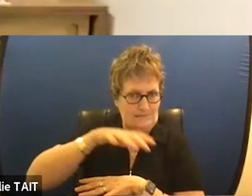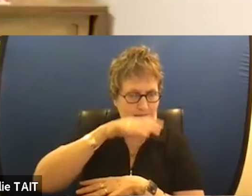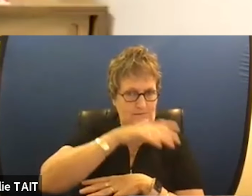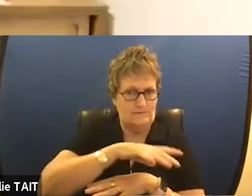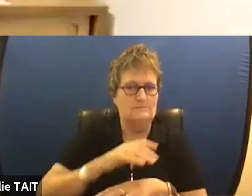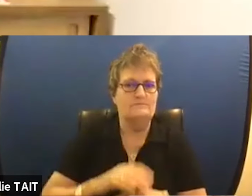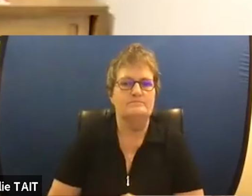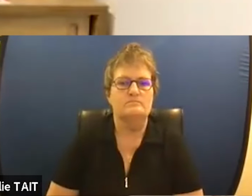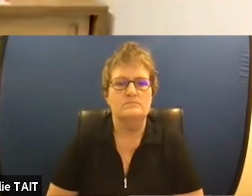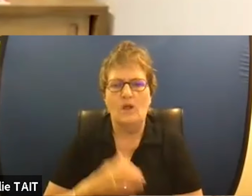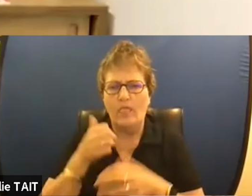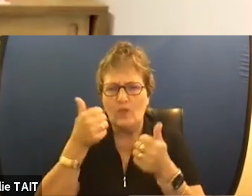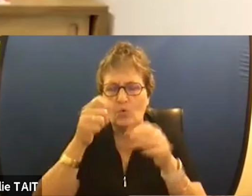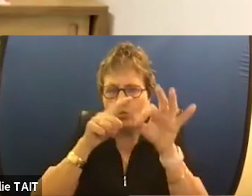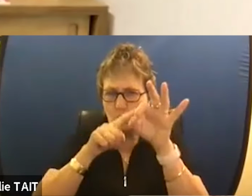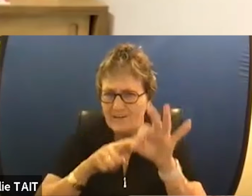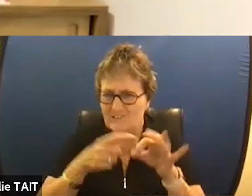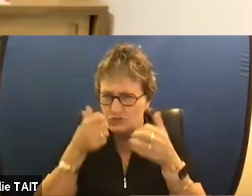Yeah, great question.